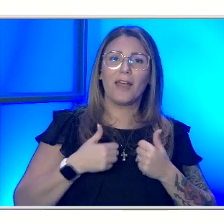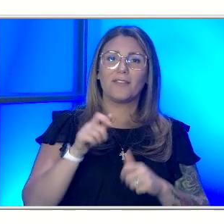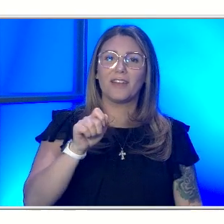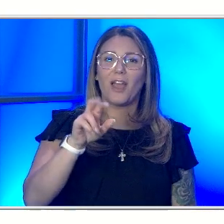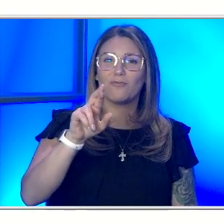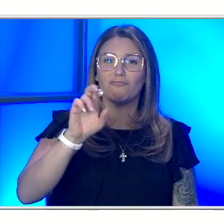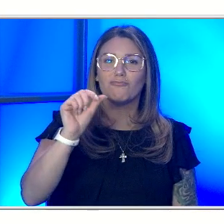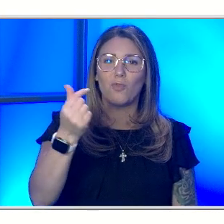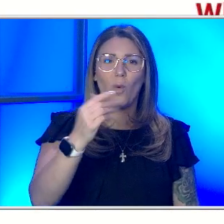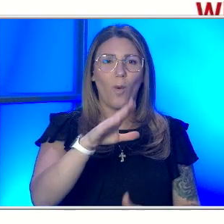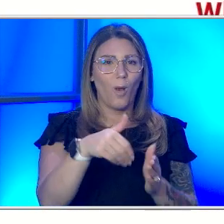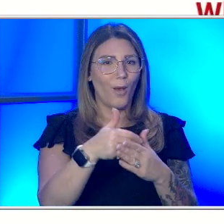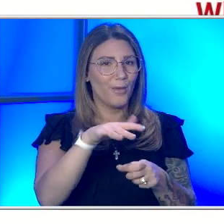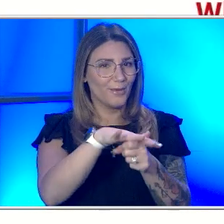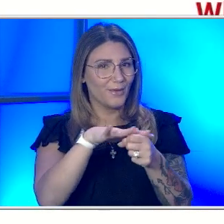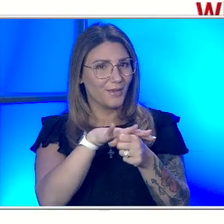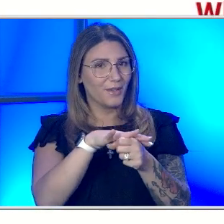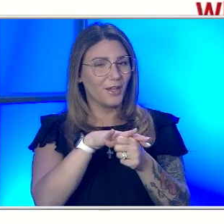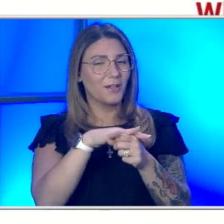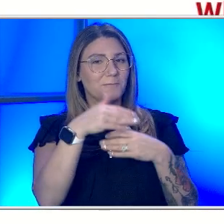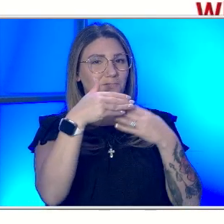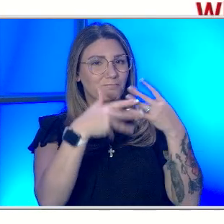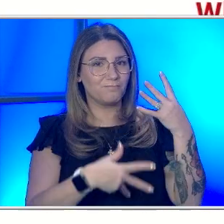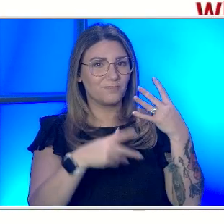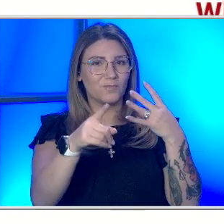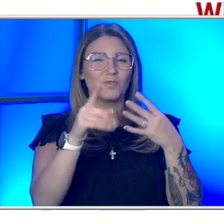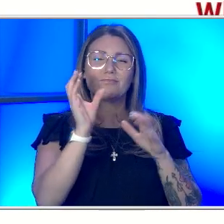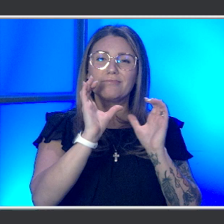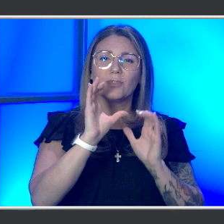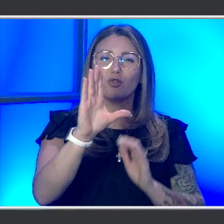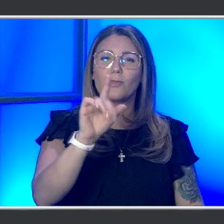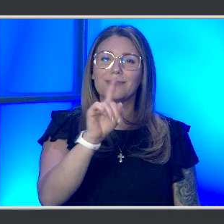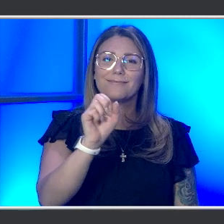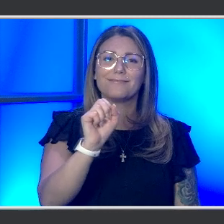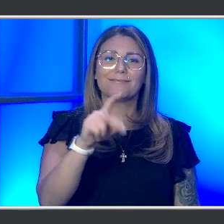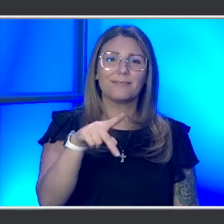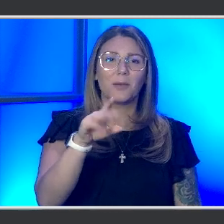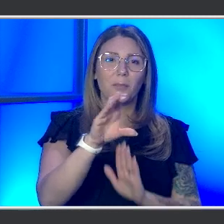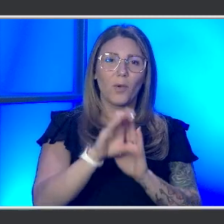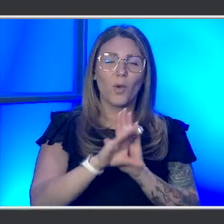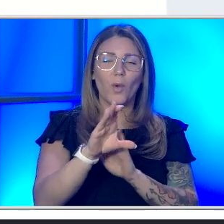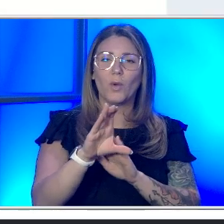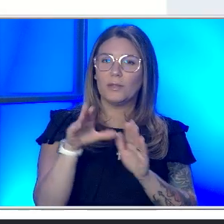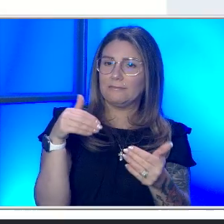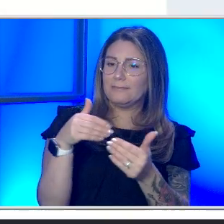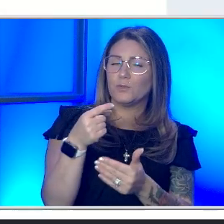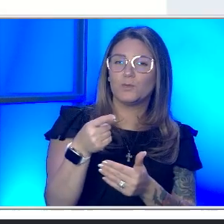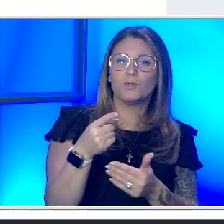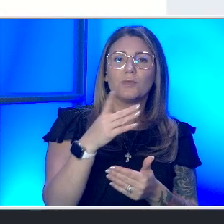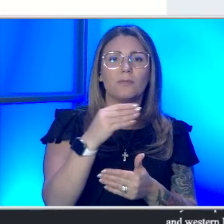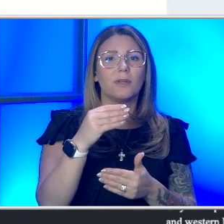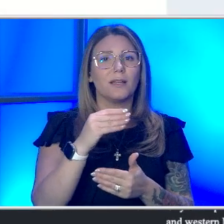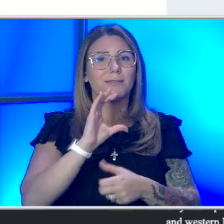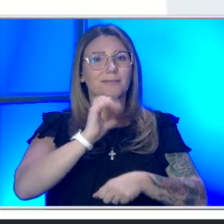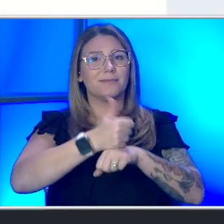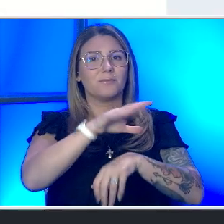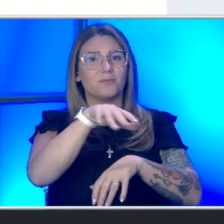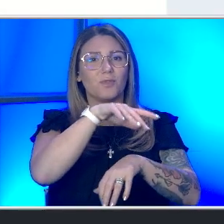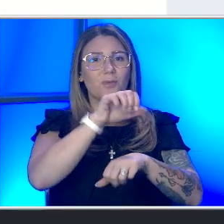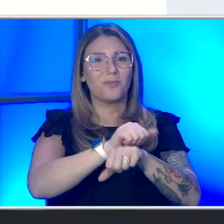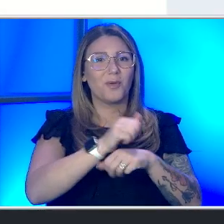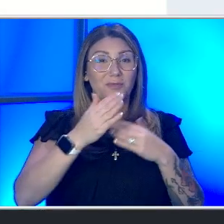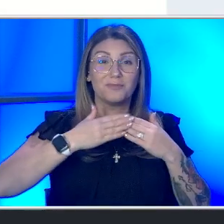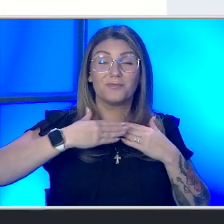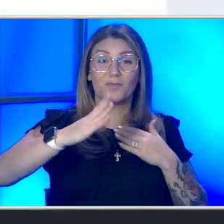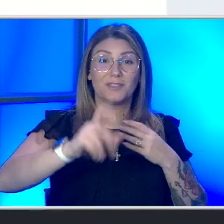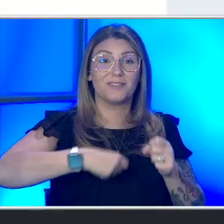You can search for your zip code to find the locations nearest you, and you can go ahead and make your appointments for the rest of the year if you want. We would love that.